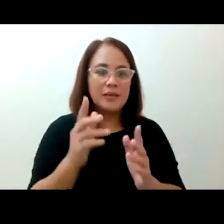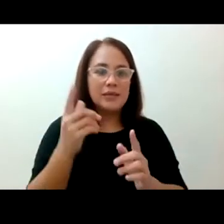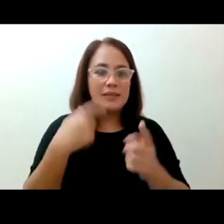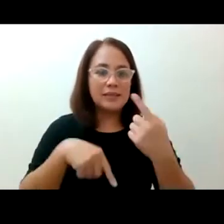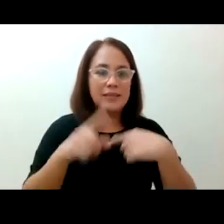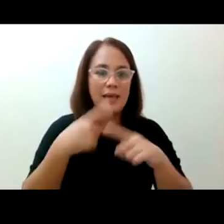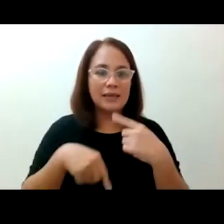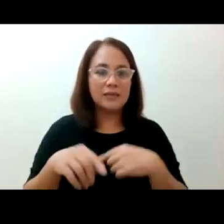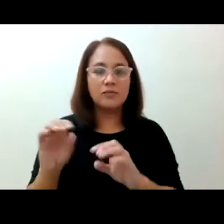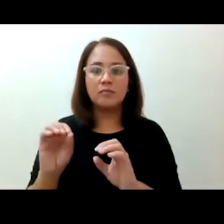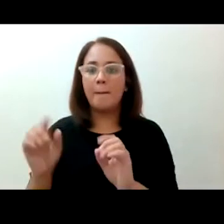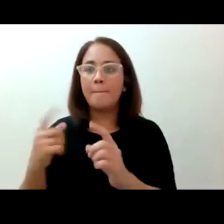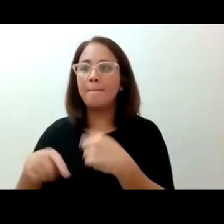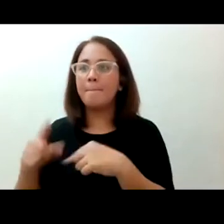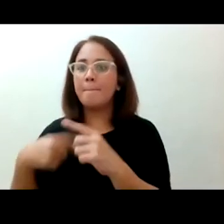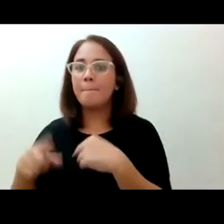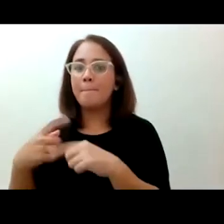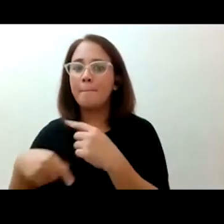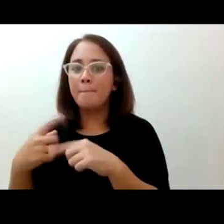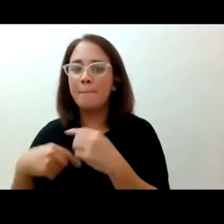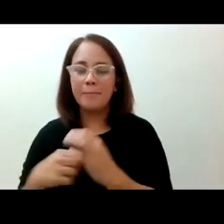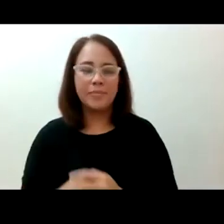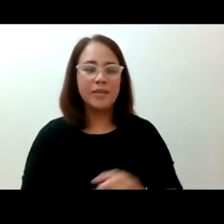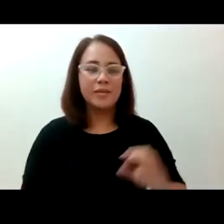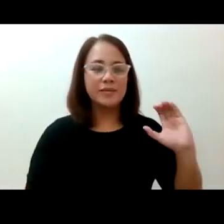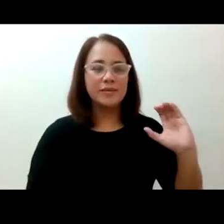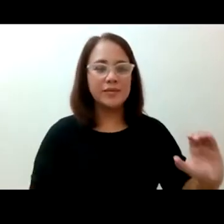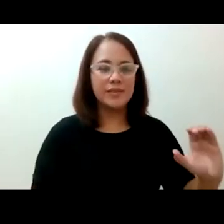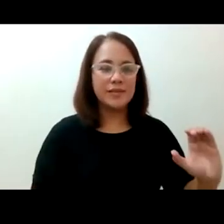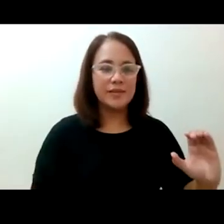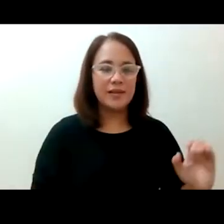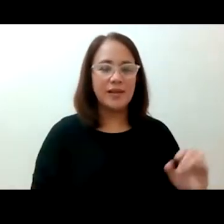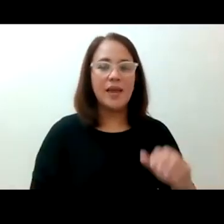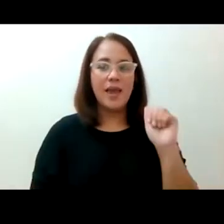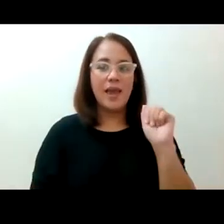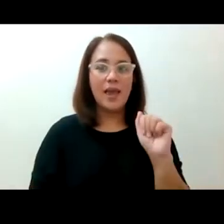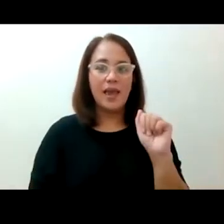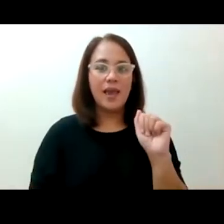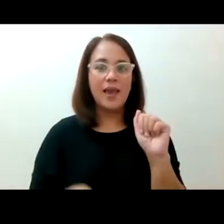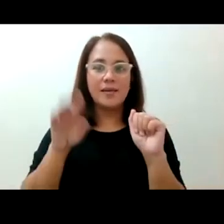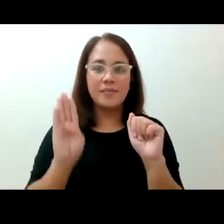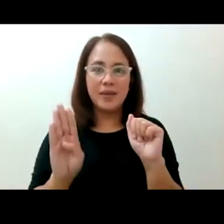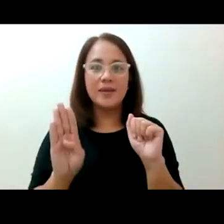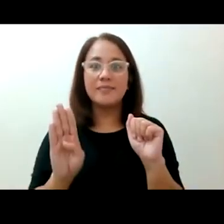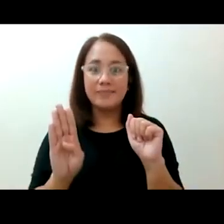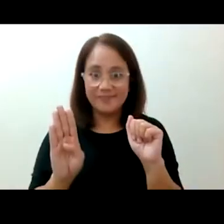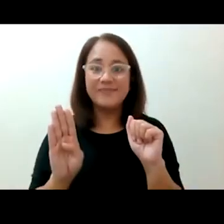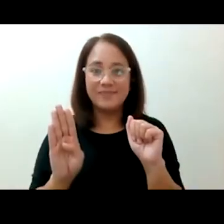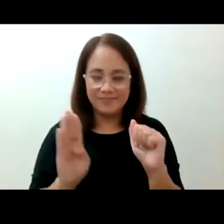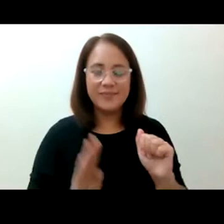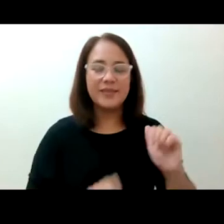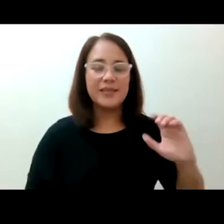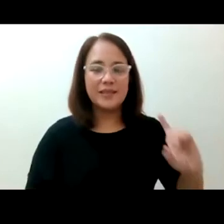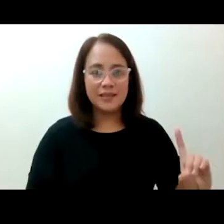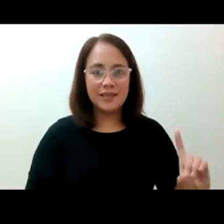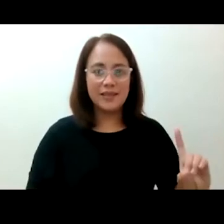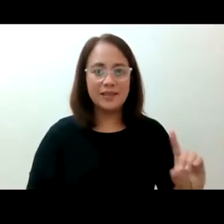speaking. C, either A or B. D, none of the